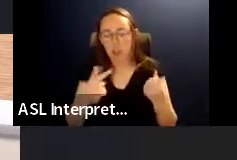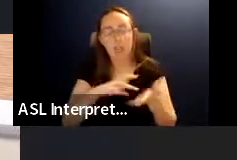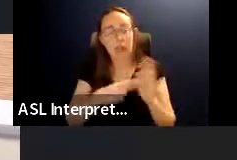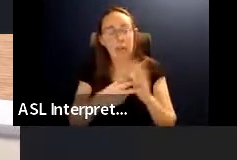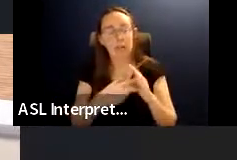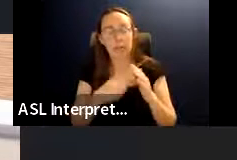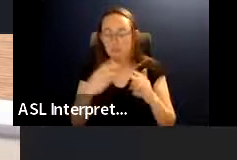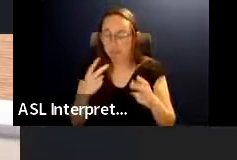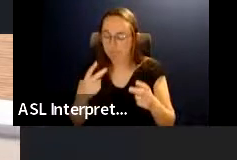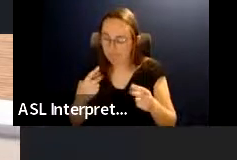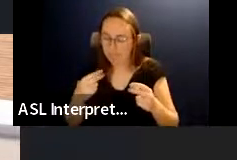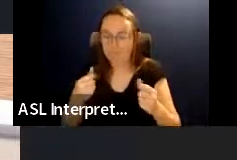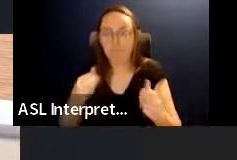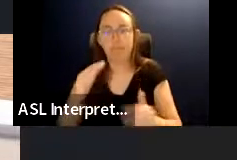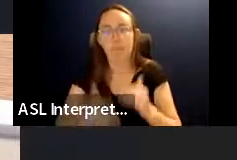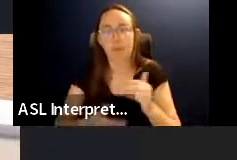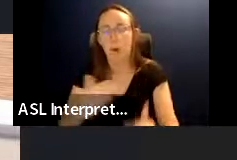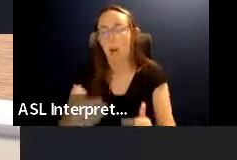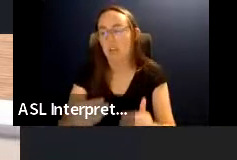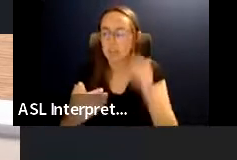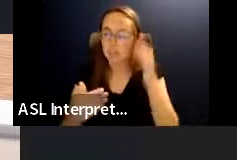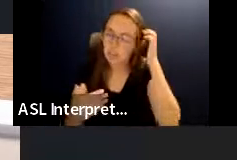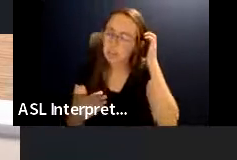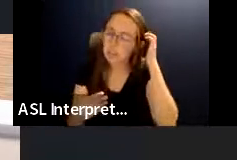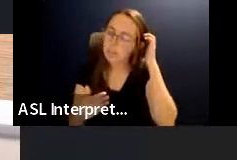process and